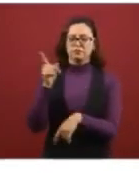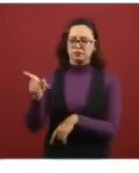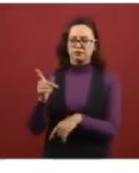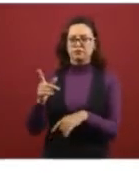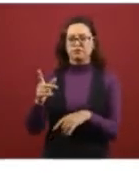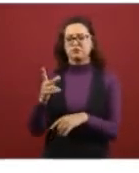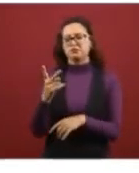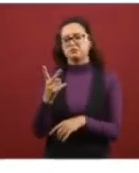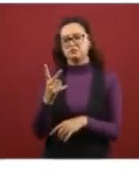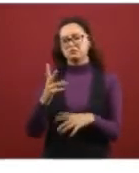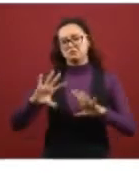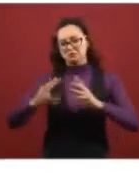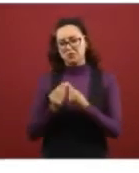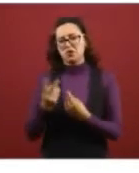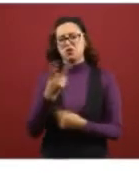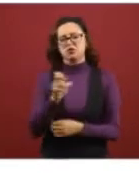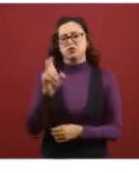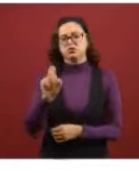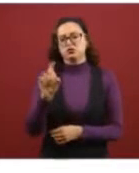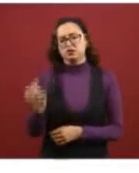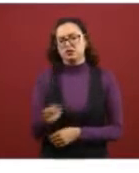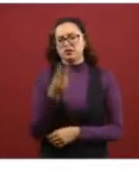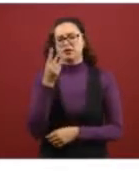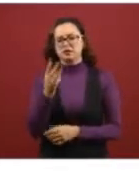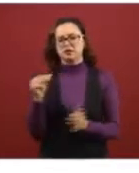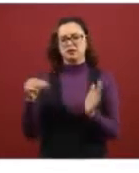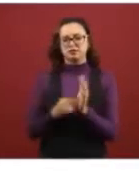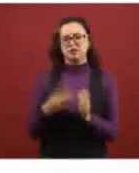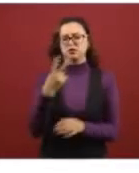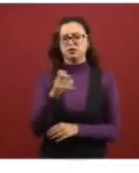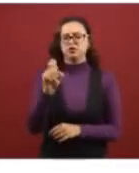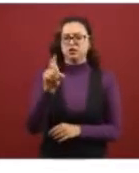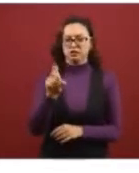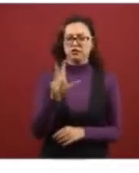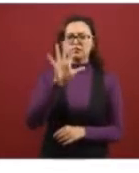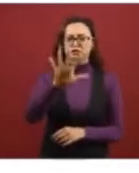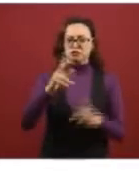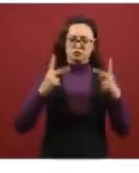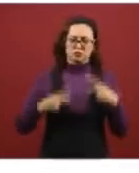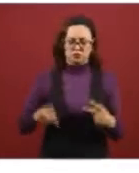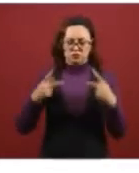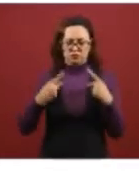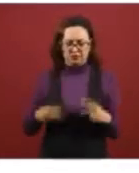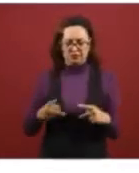173,948 beneficiaries, 235 productores, or